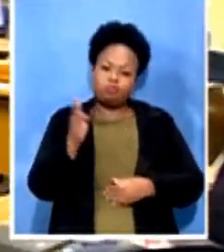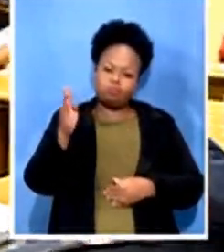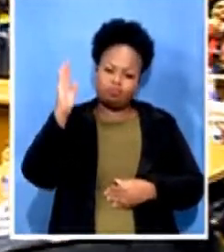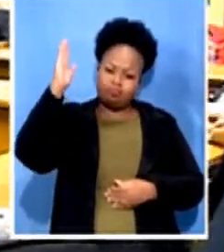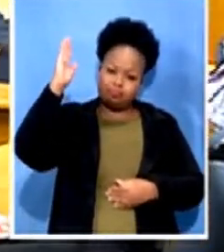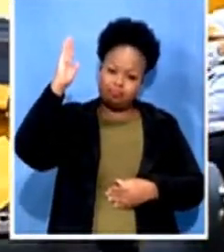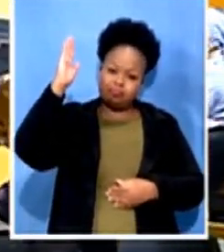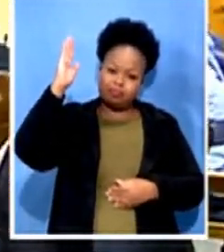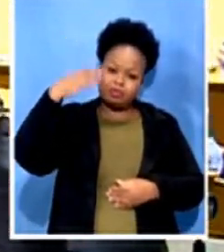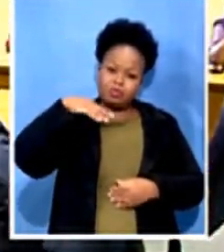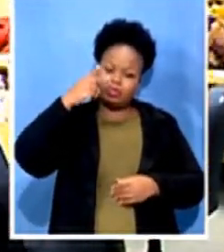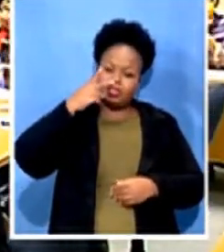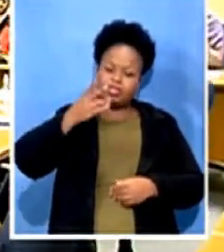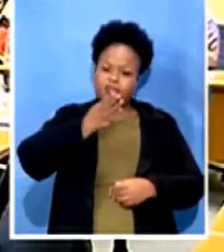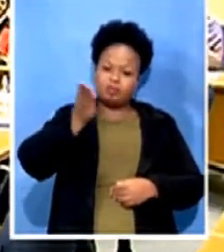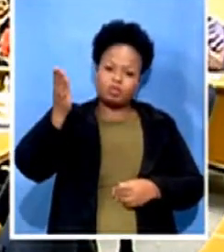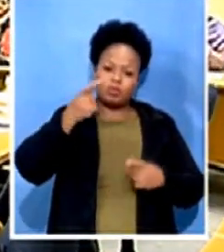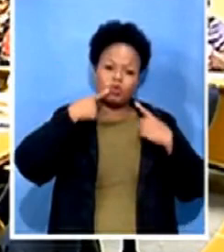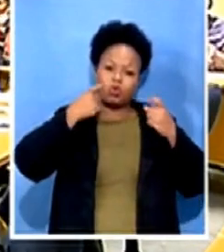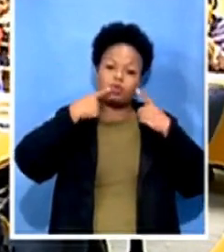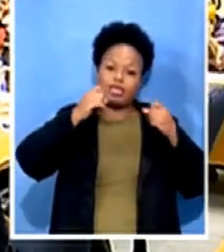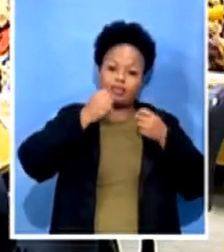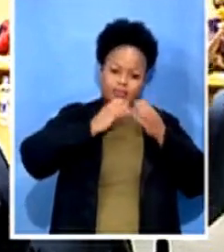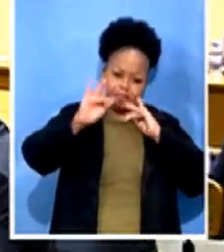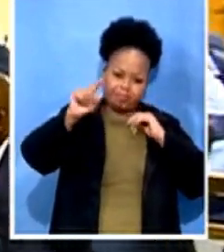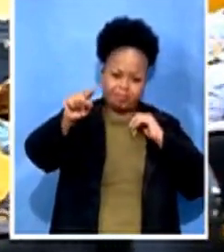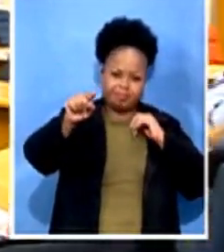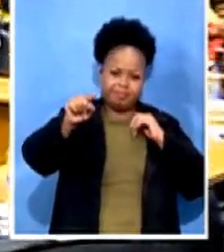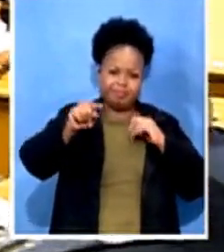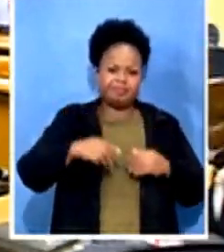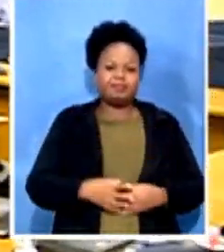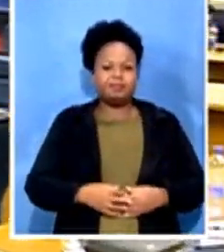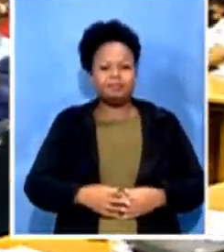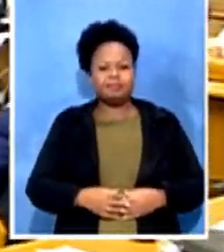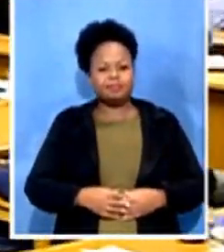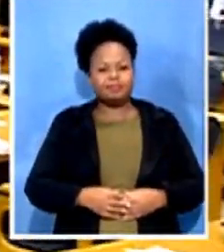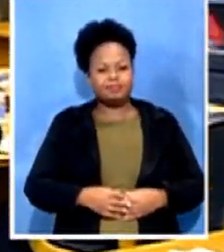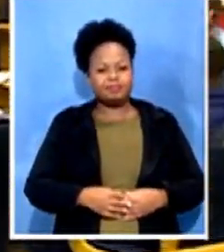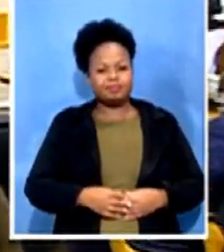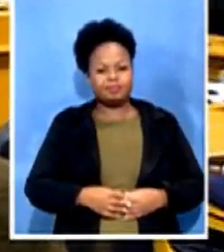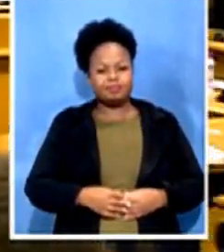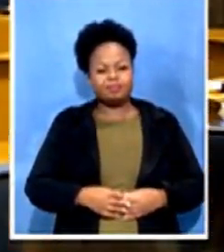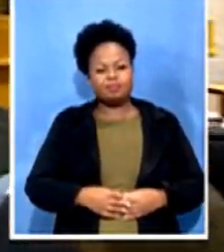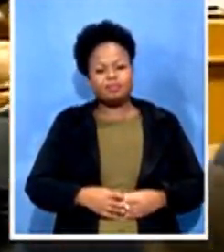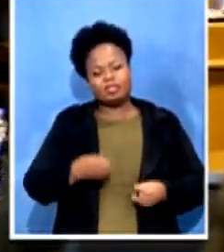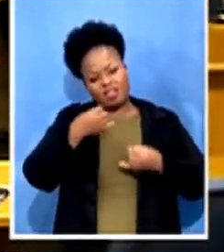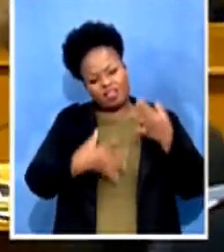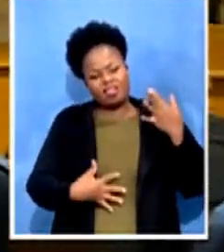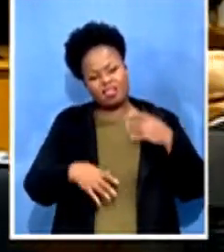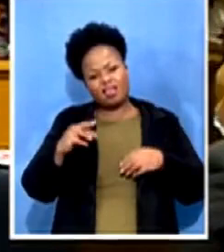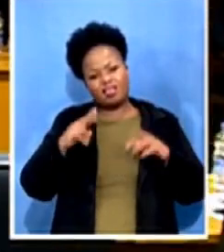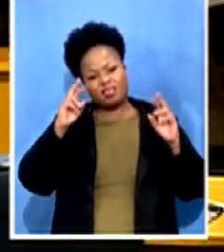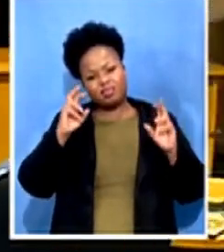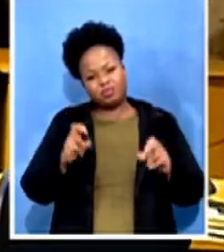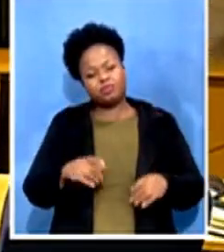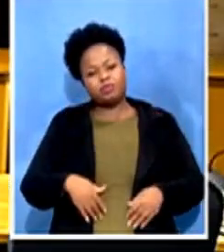complaints must be sent to. And there's a list of issues that have been raised on the health side that we will have to